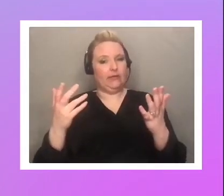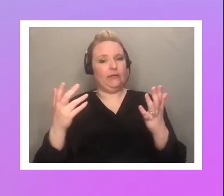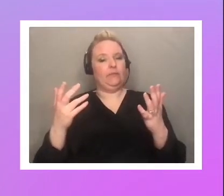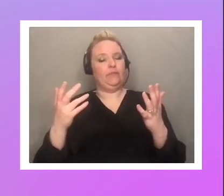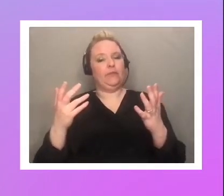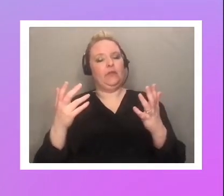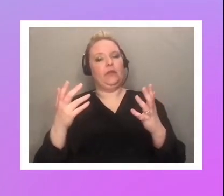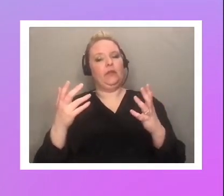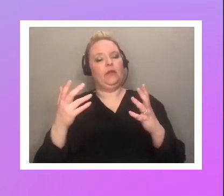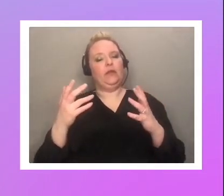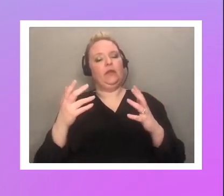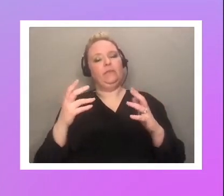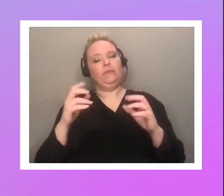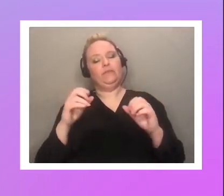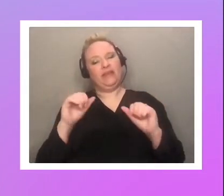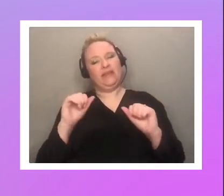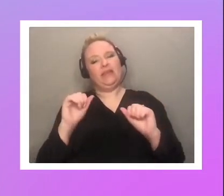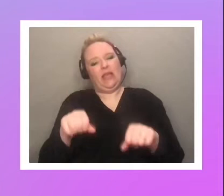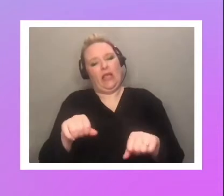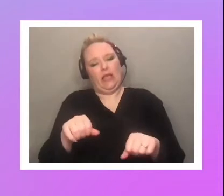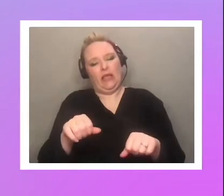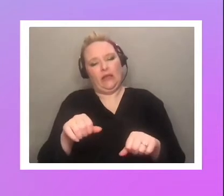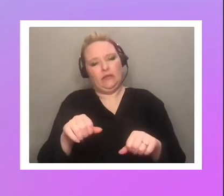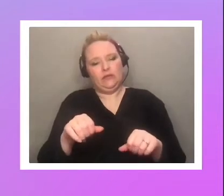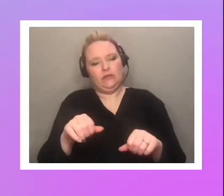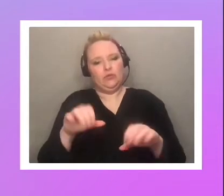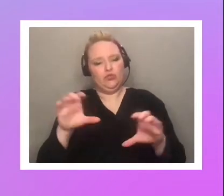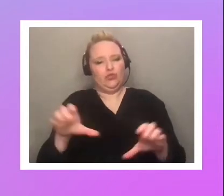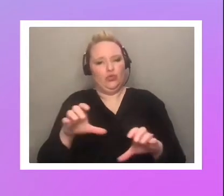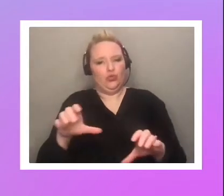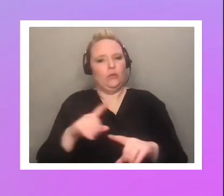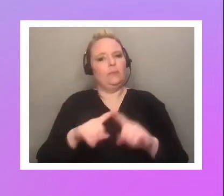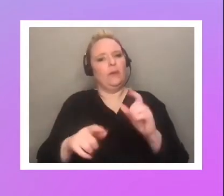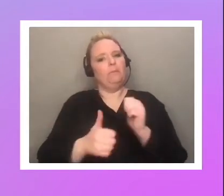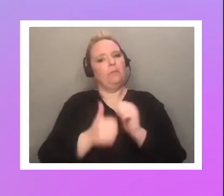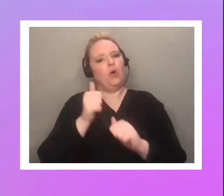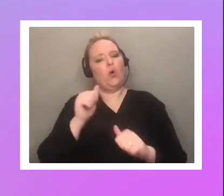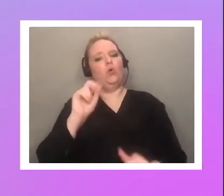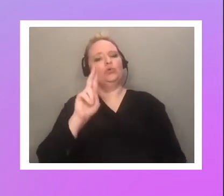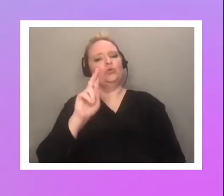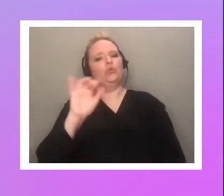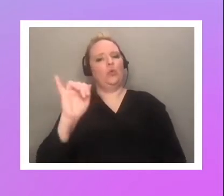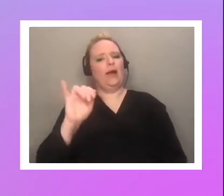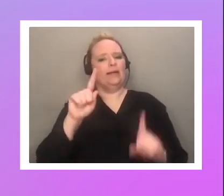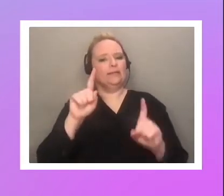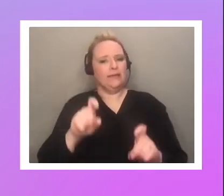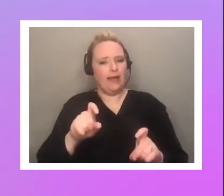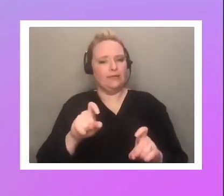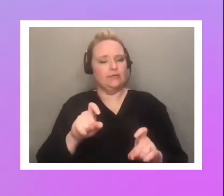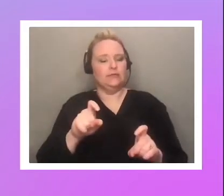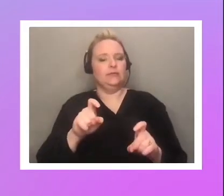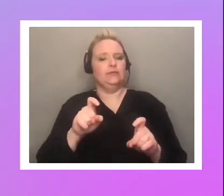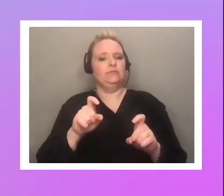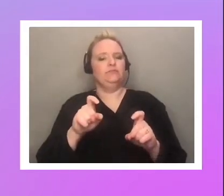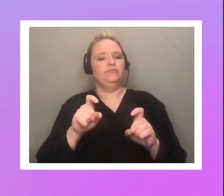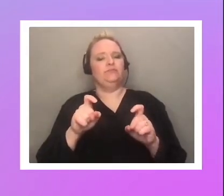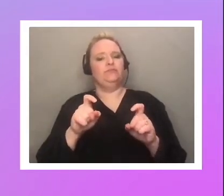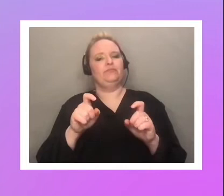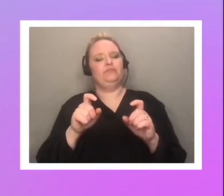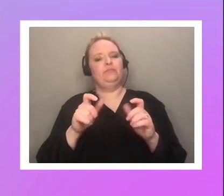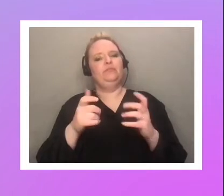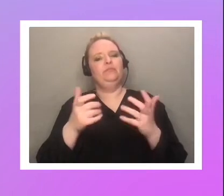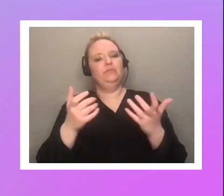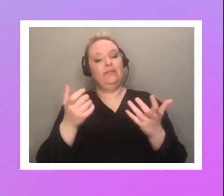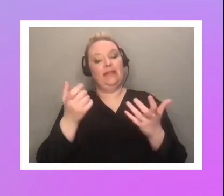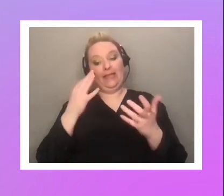you can do that, but for the most part, a lot of those UI tests either can be found, that they're issues that could have been found